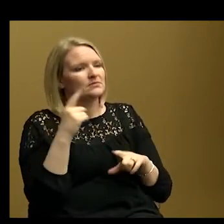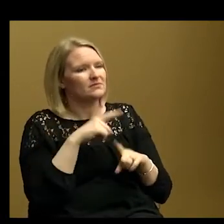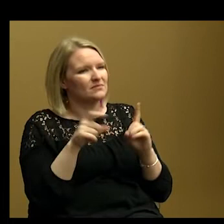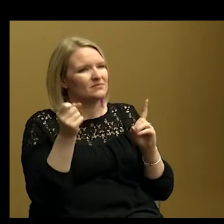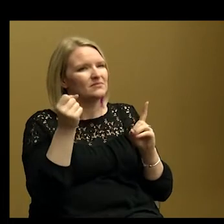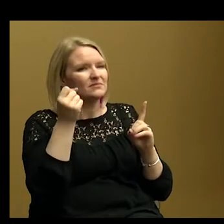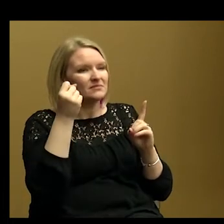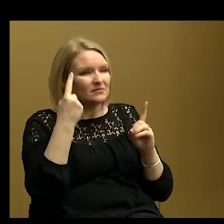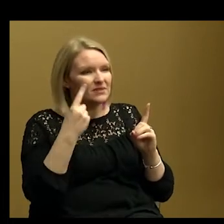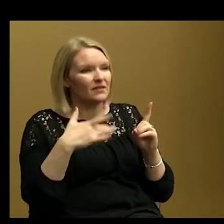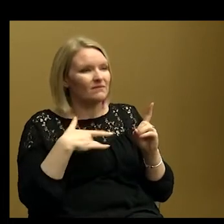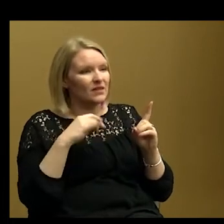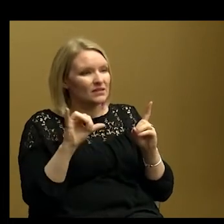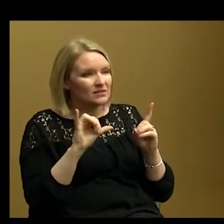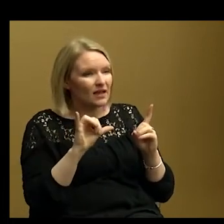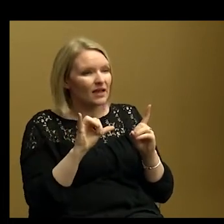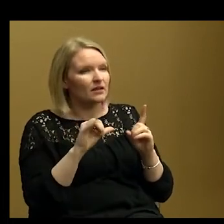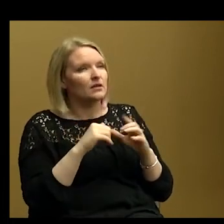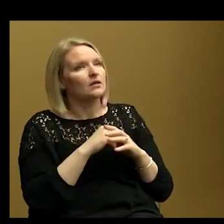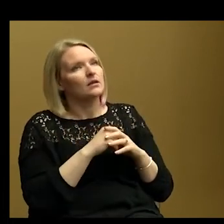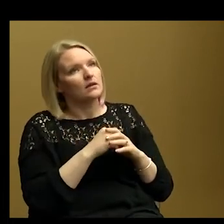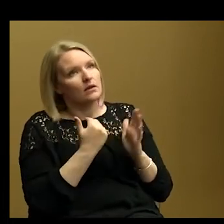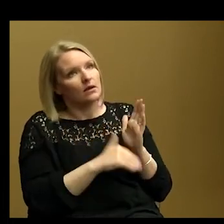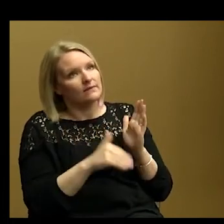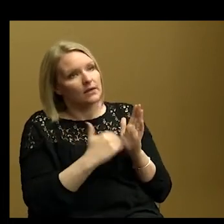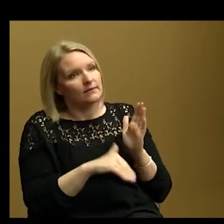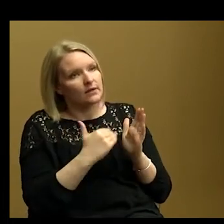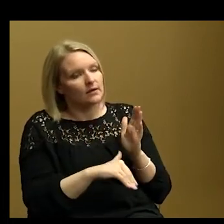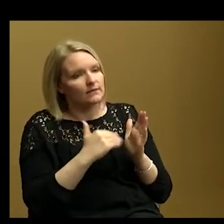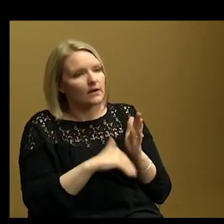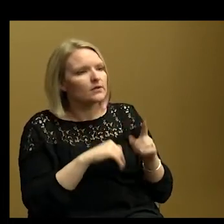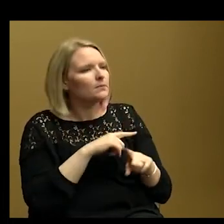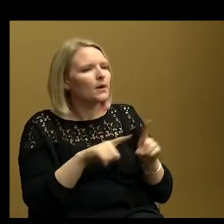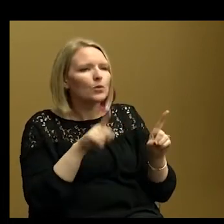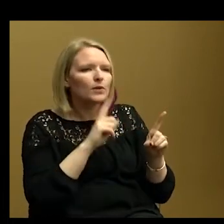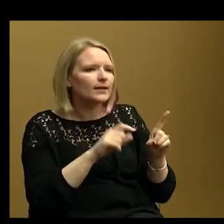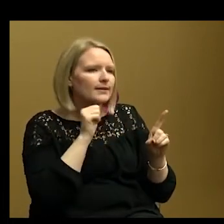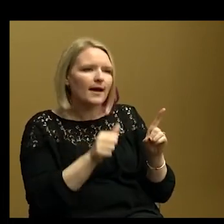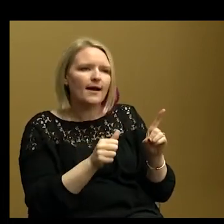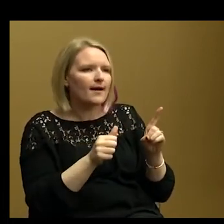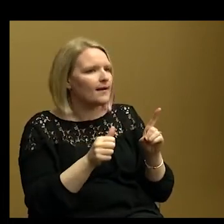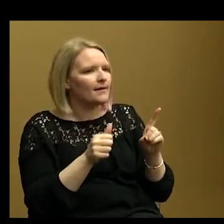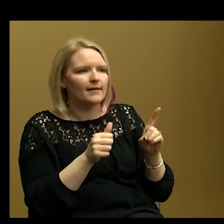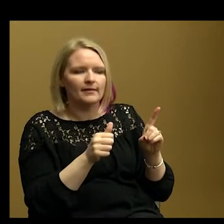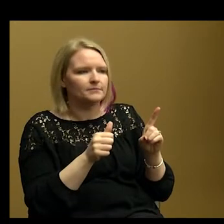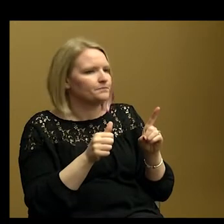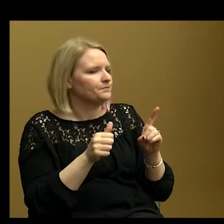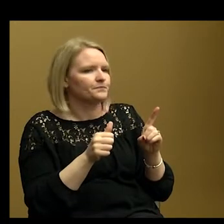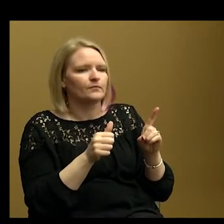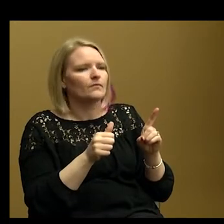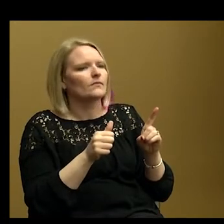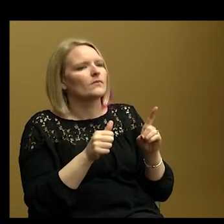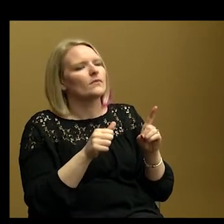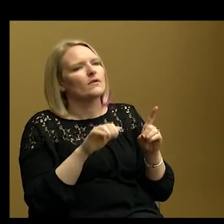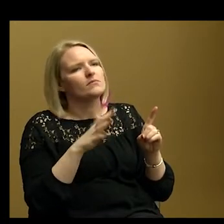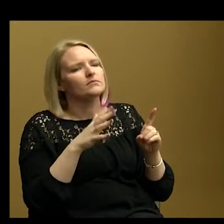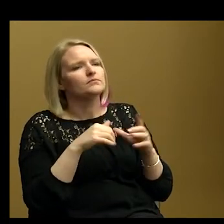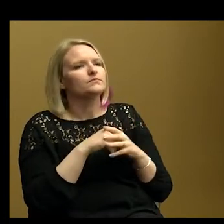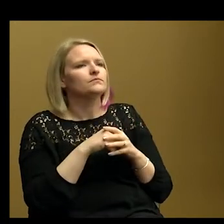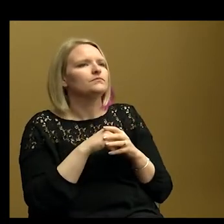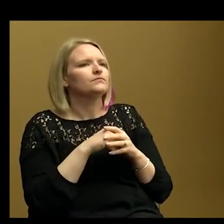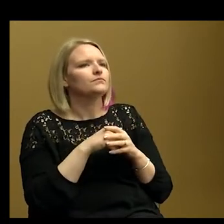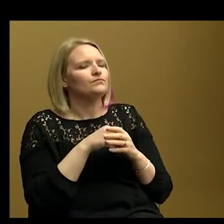feels like it's redundant, but it's not. It really kind of moves you